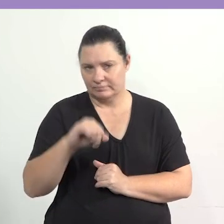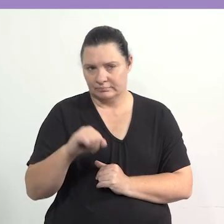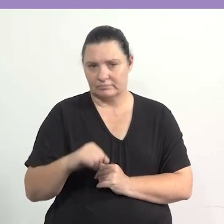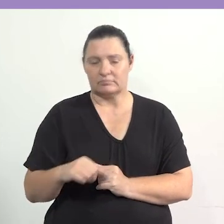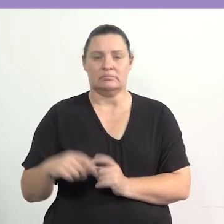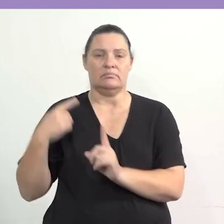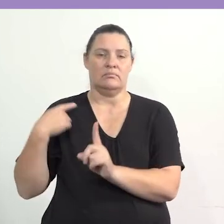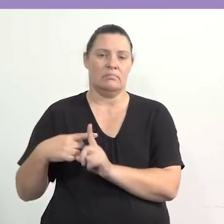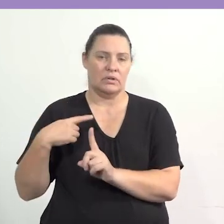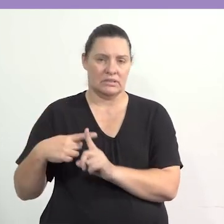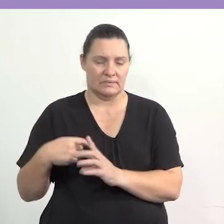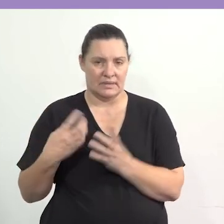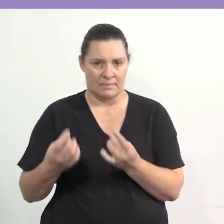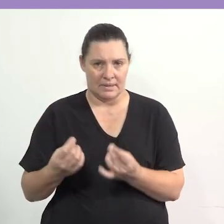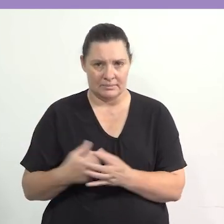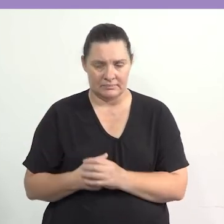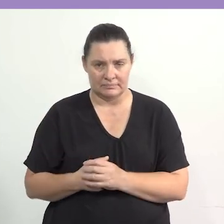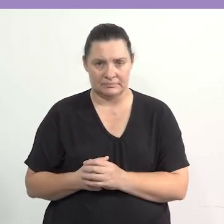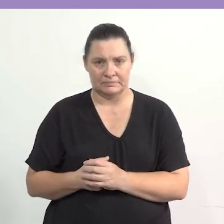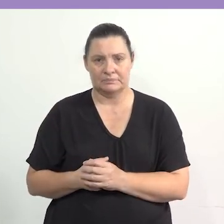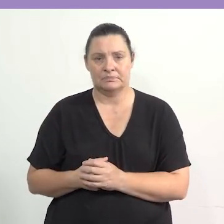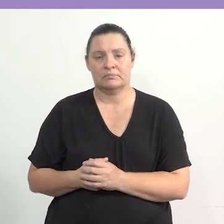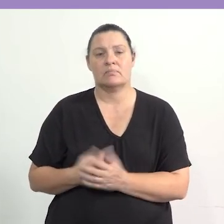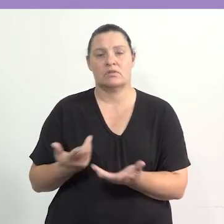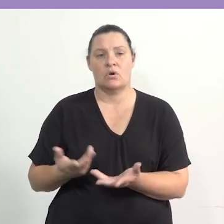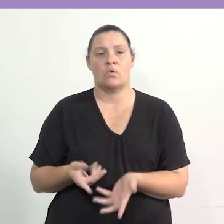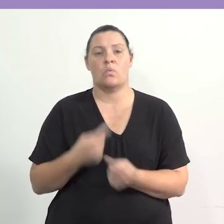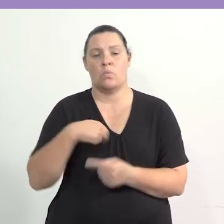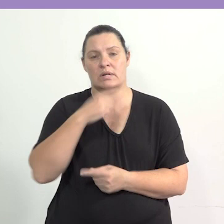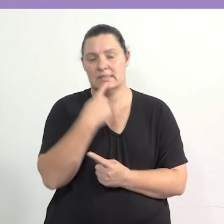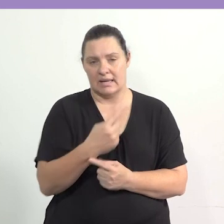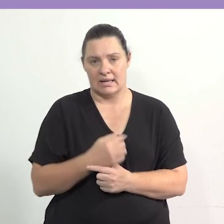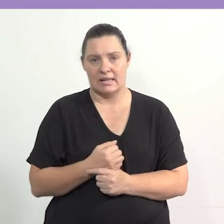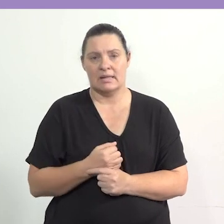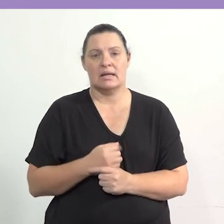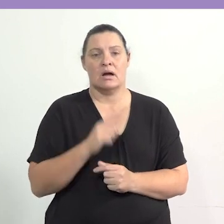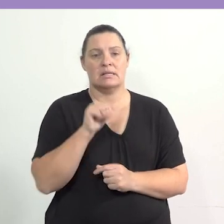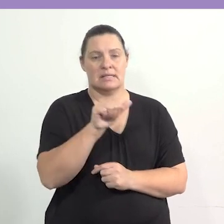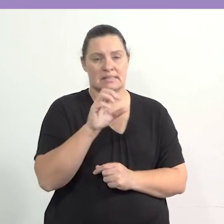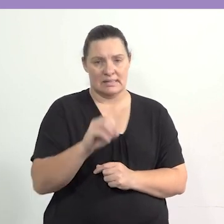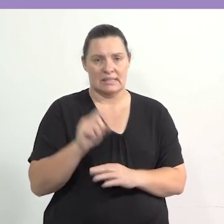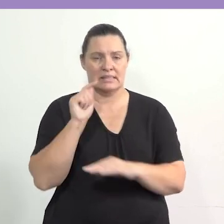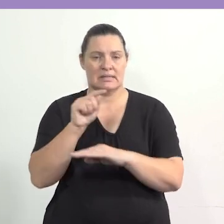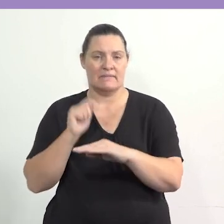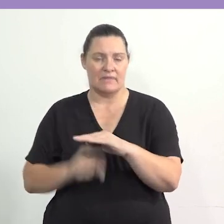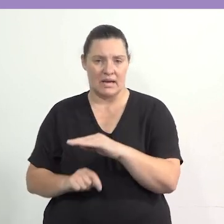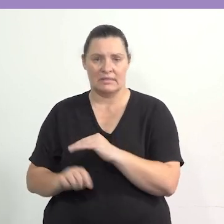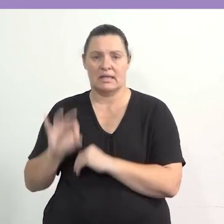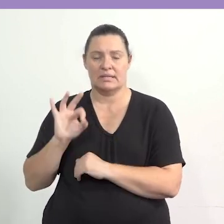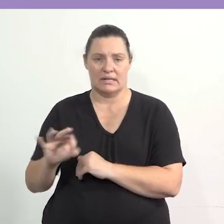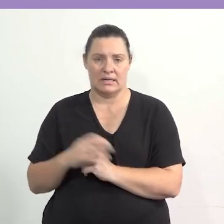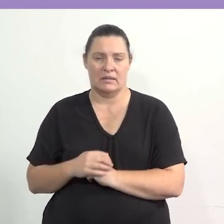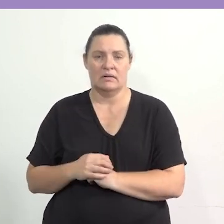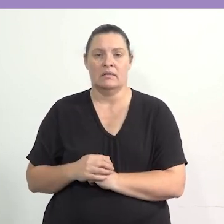Yes, it is a positive answer. And then we are just going to say 60 divided by